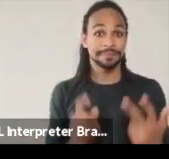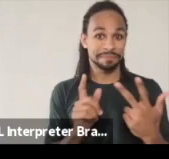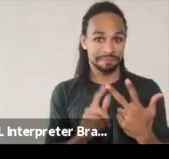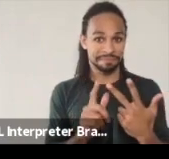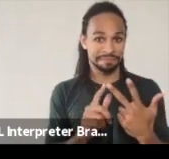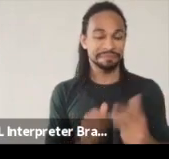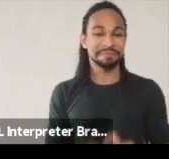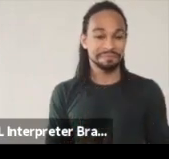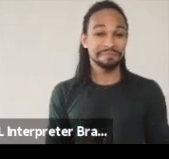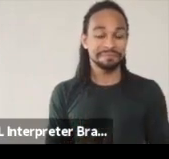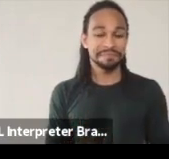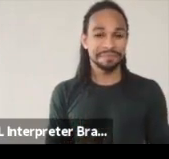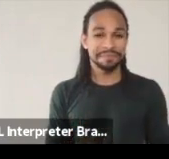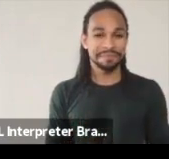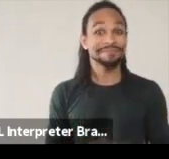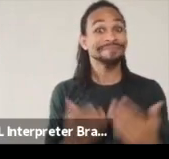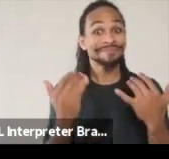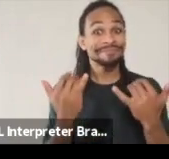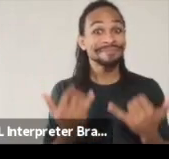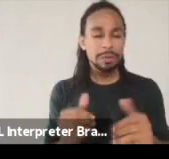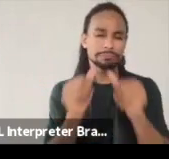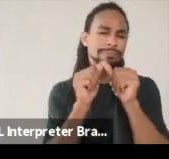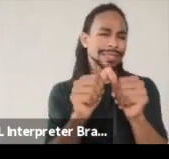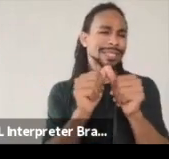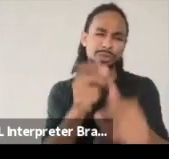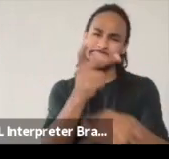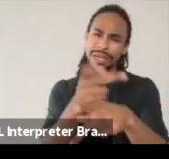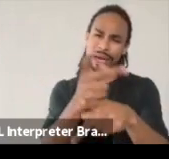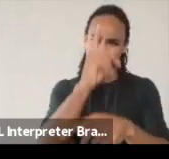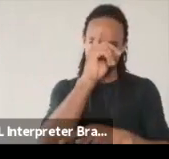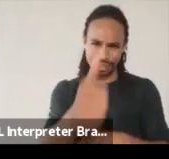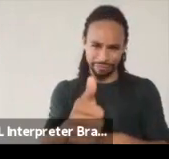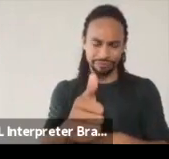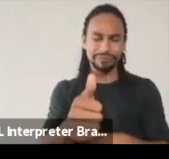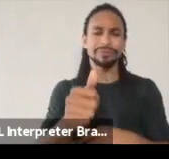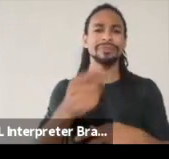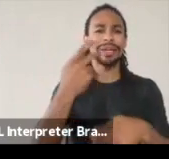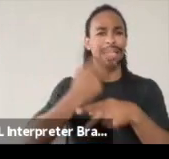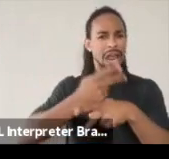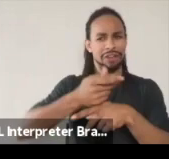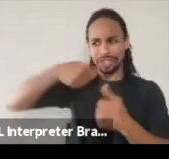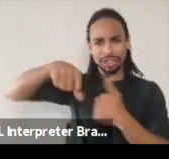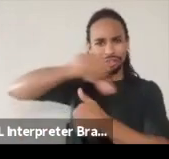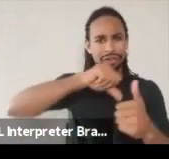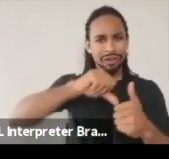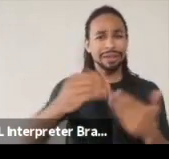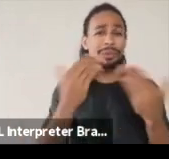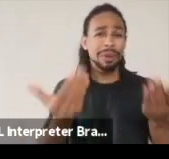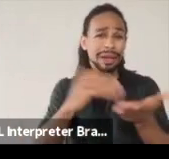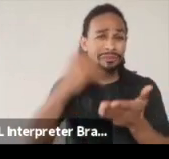And that's three. Continue to take care of yourselves and each other. And thank you again for joining us.